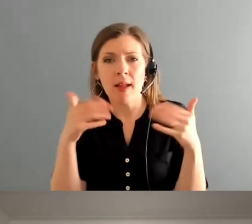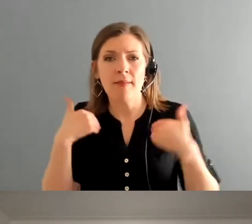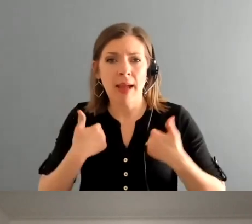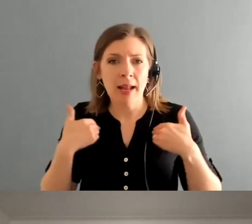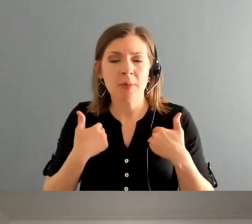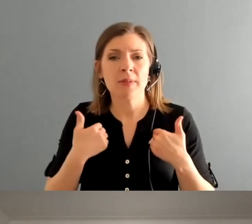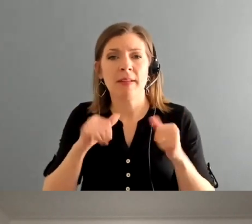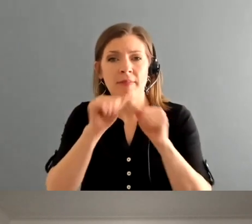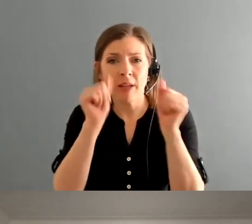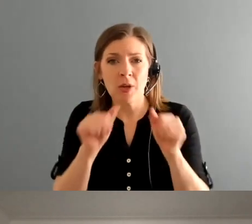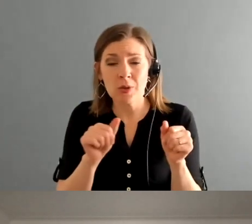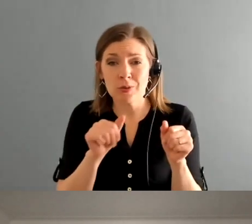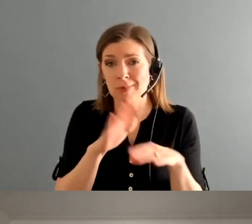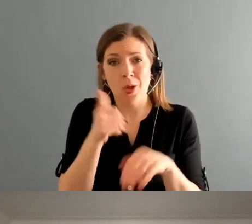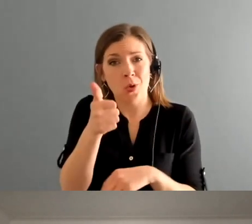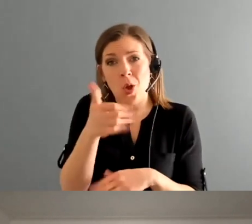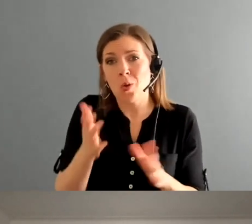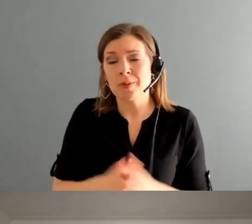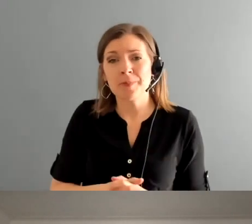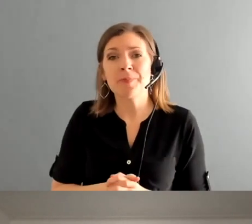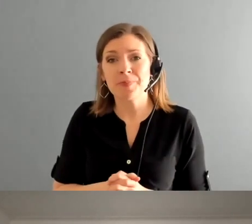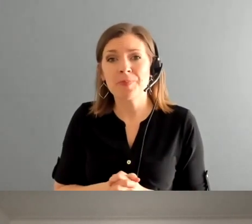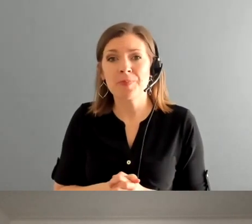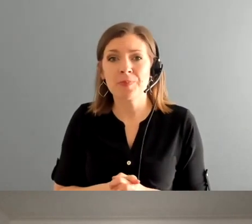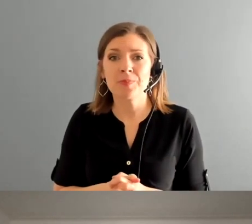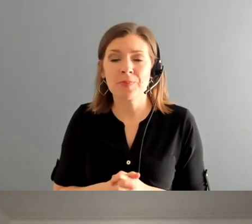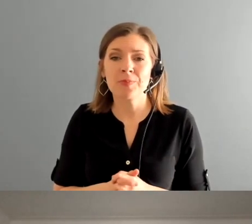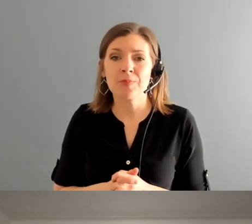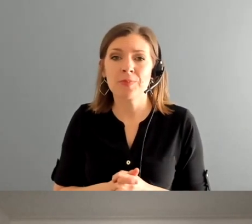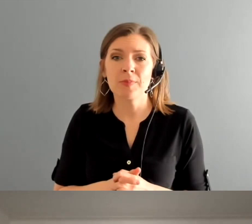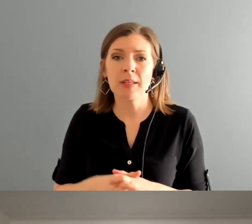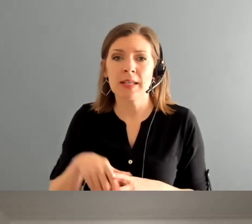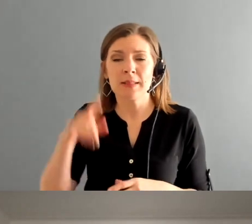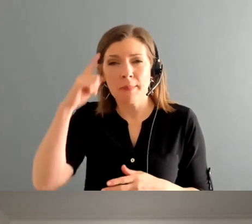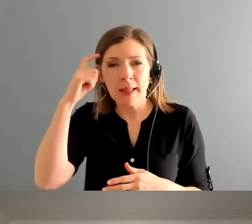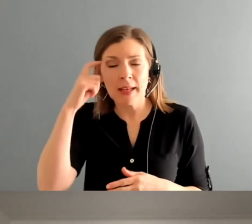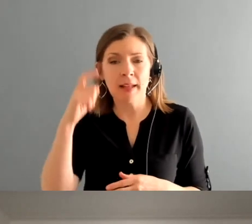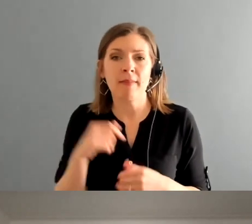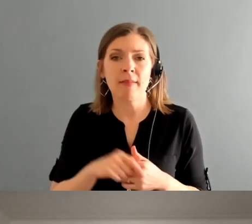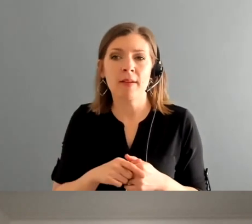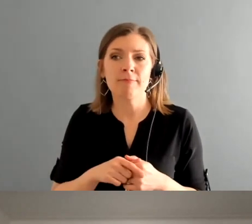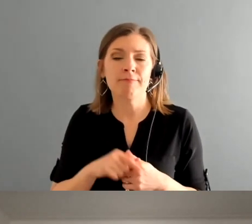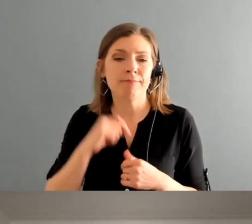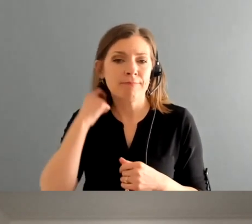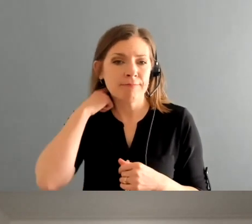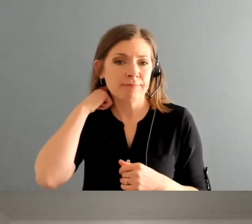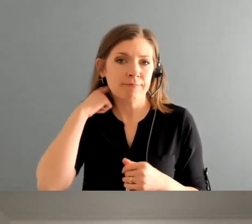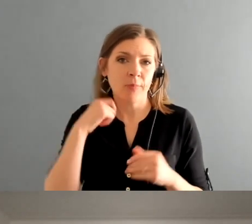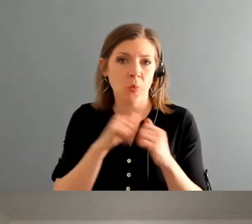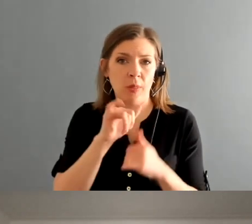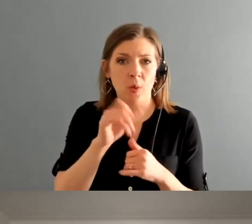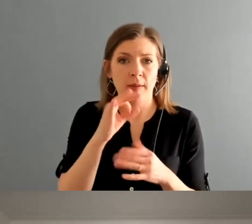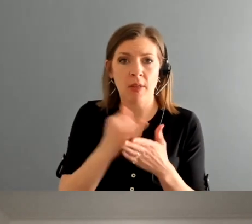and figures, you're on your own. You're up to, it's speculative. Match your wit against those of the